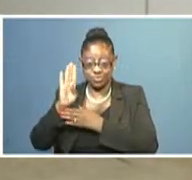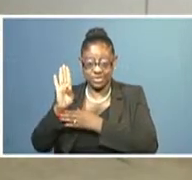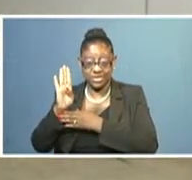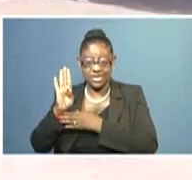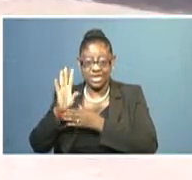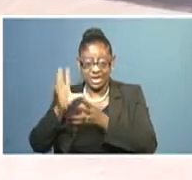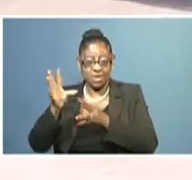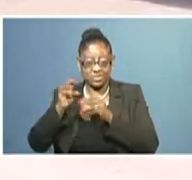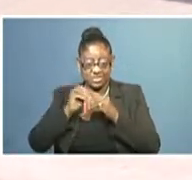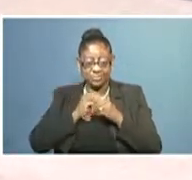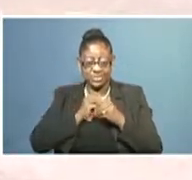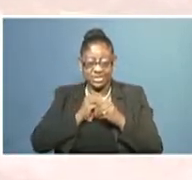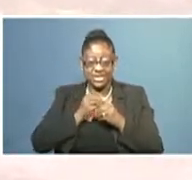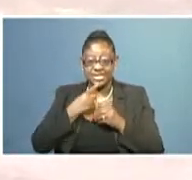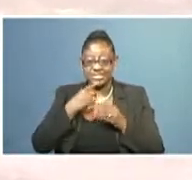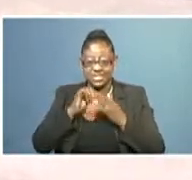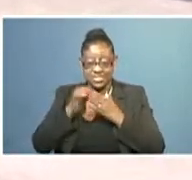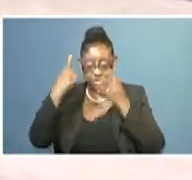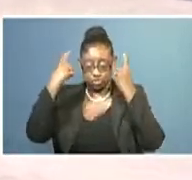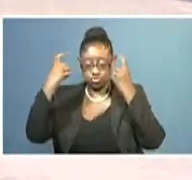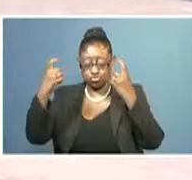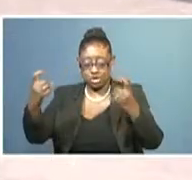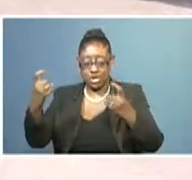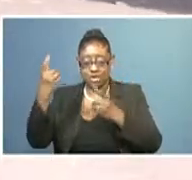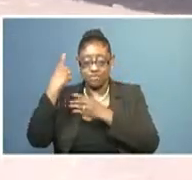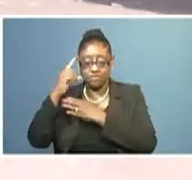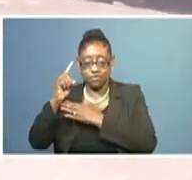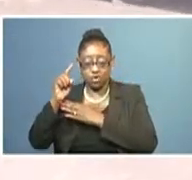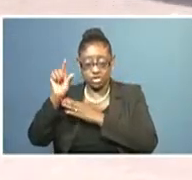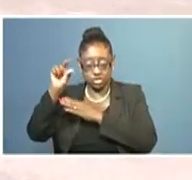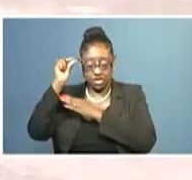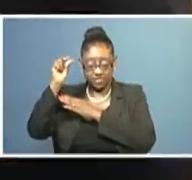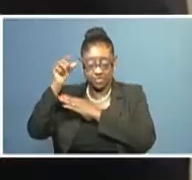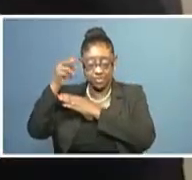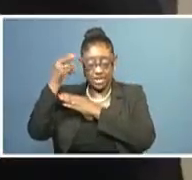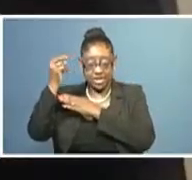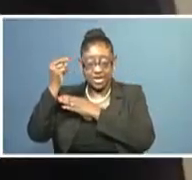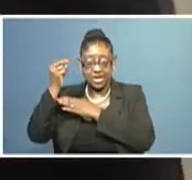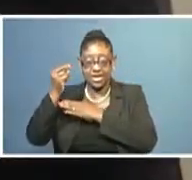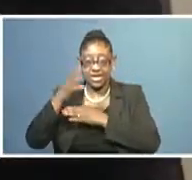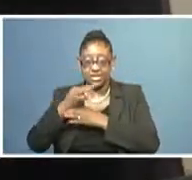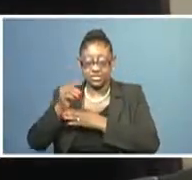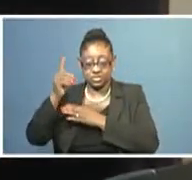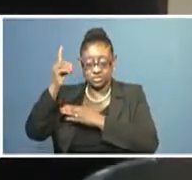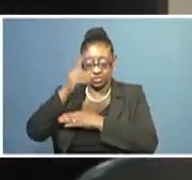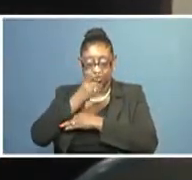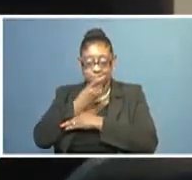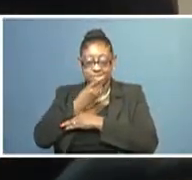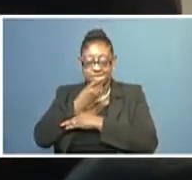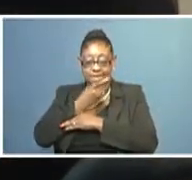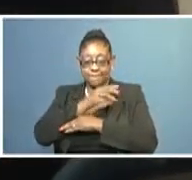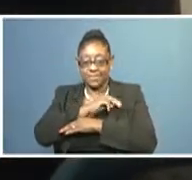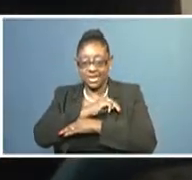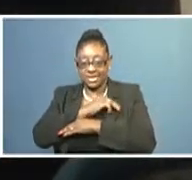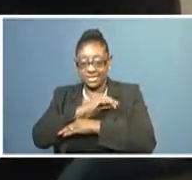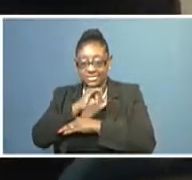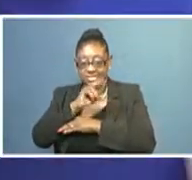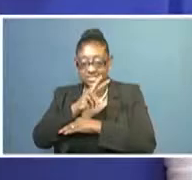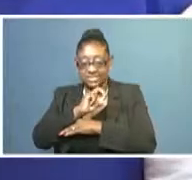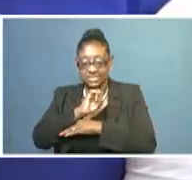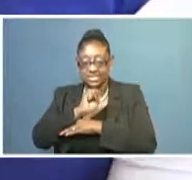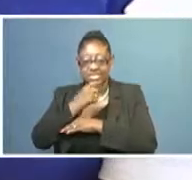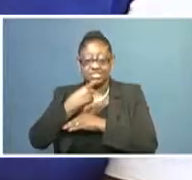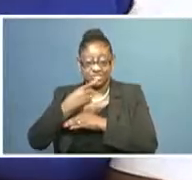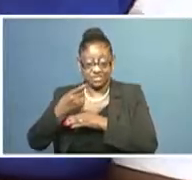bachelor's degree. It's an academic dream fulfilled for government high school teacher aide Jernique Minus. Come May, the 20-year-old Green